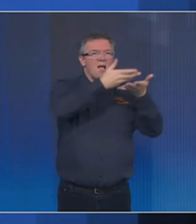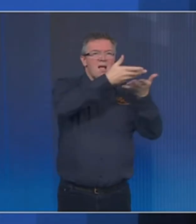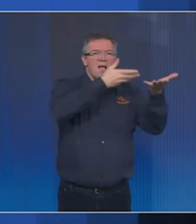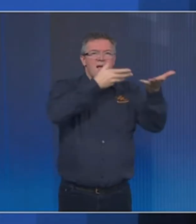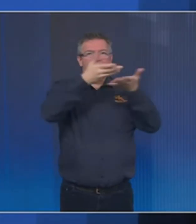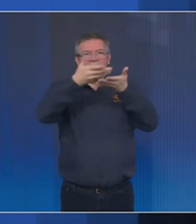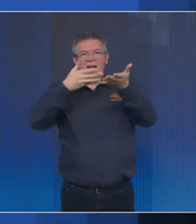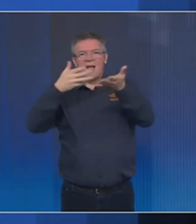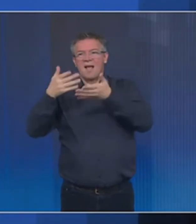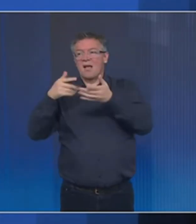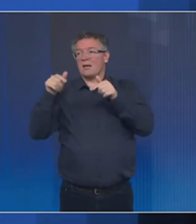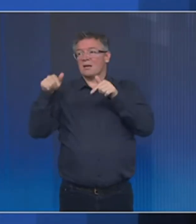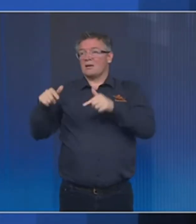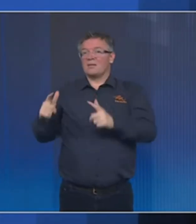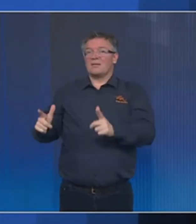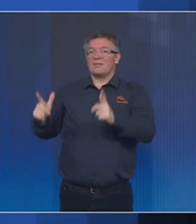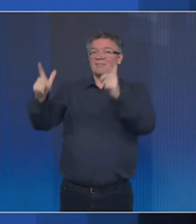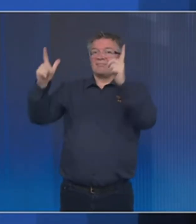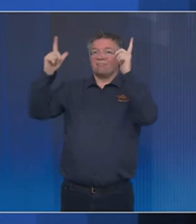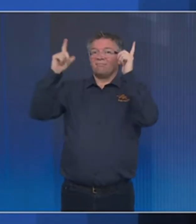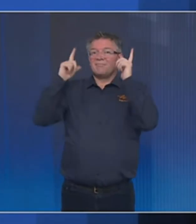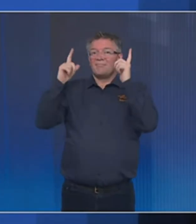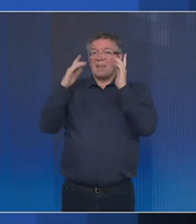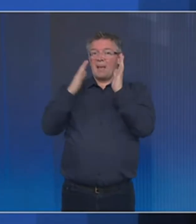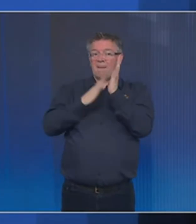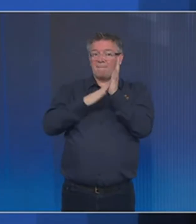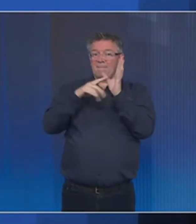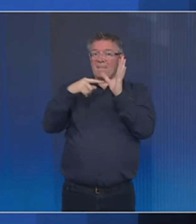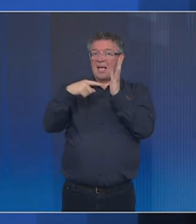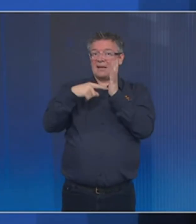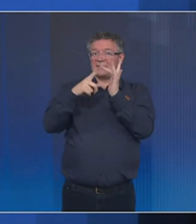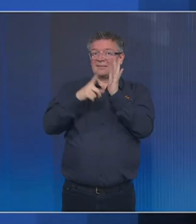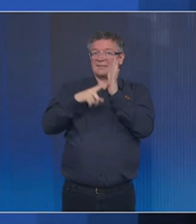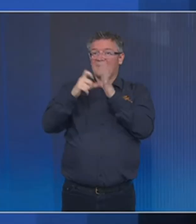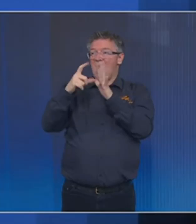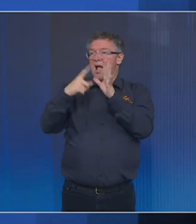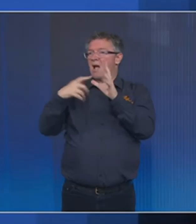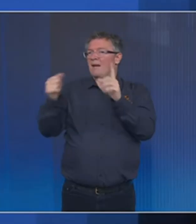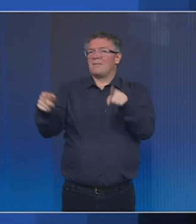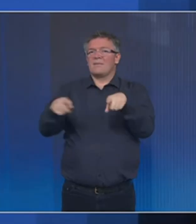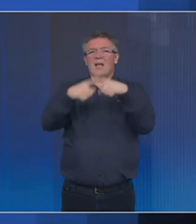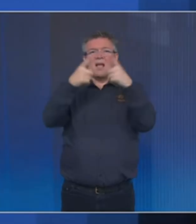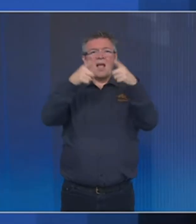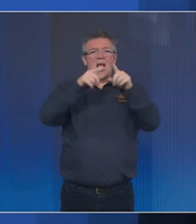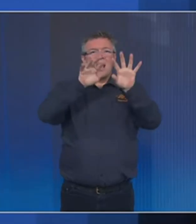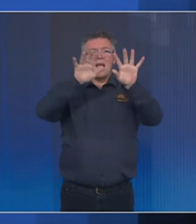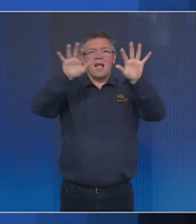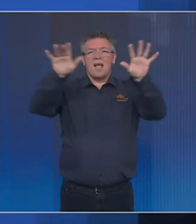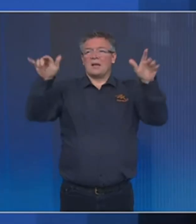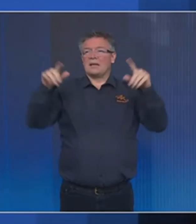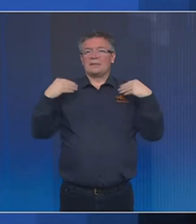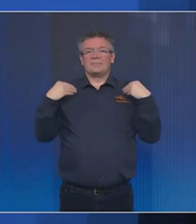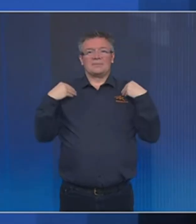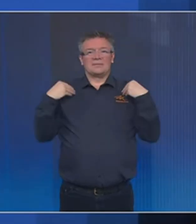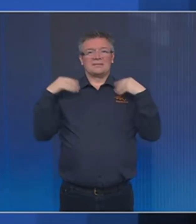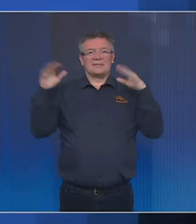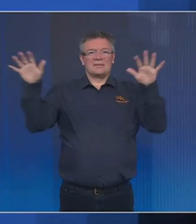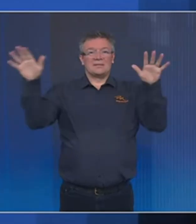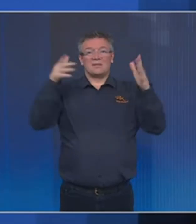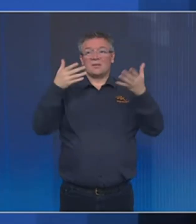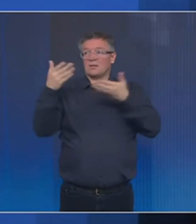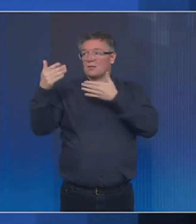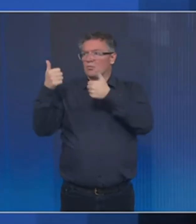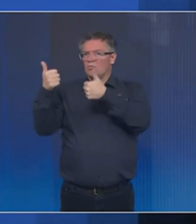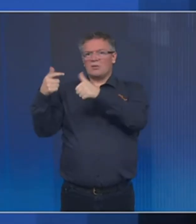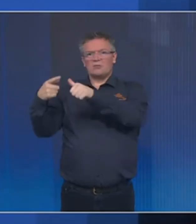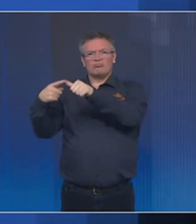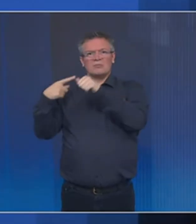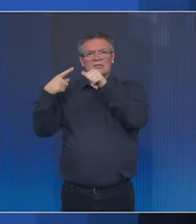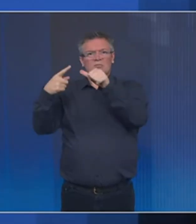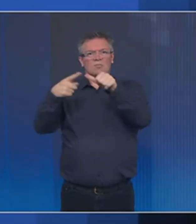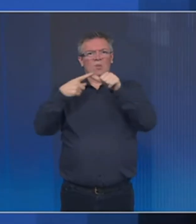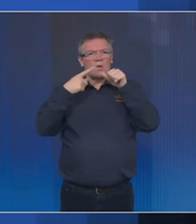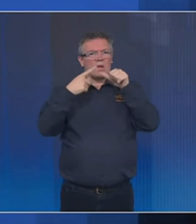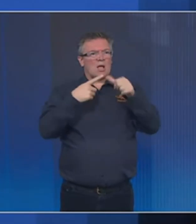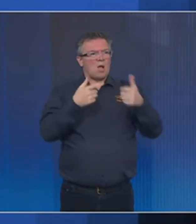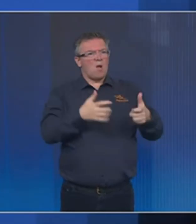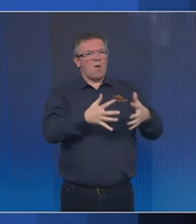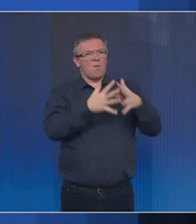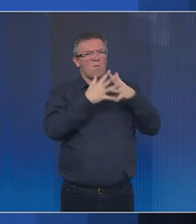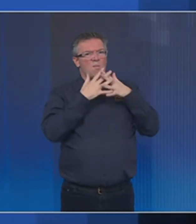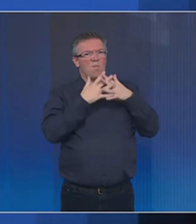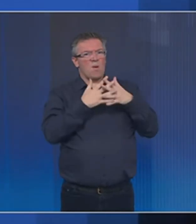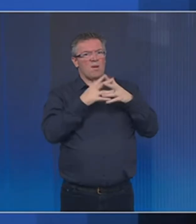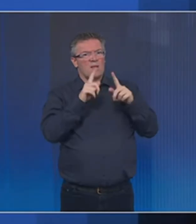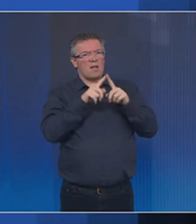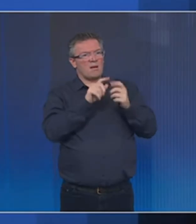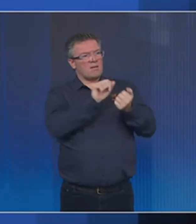these massive people. And essentially what I got was really supportive, almost like recommendation emails. And so when